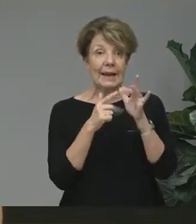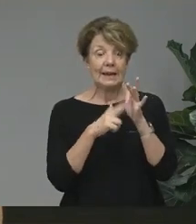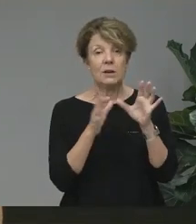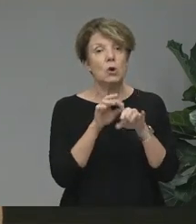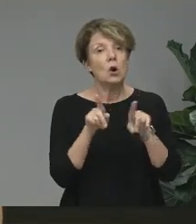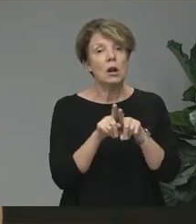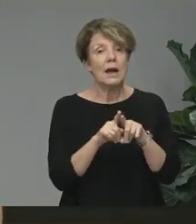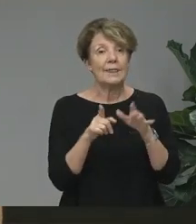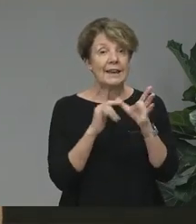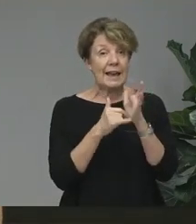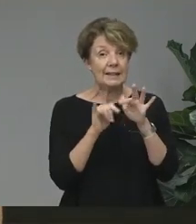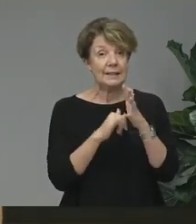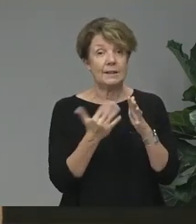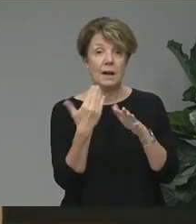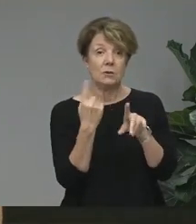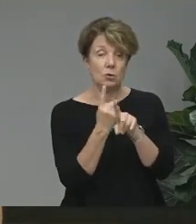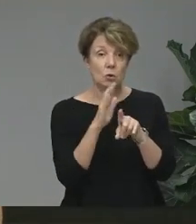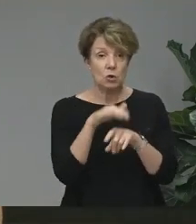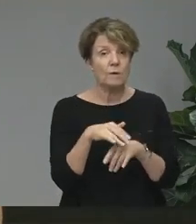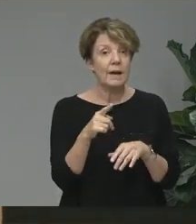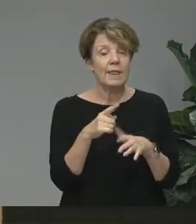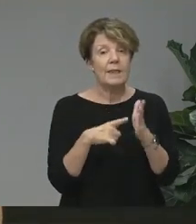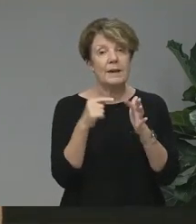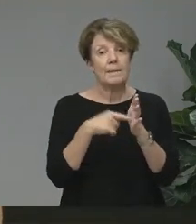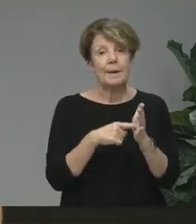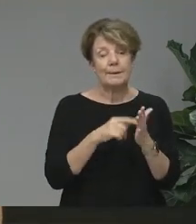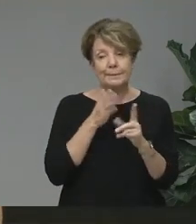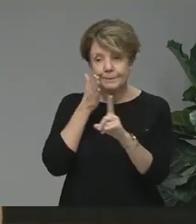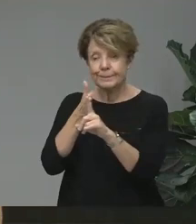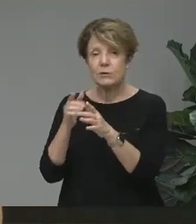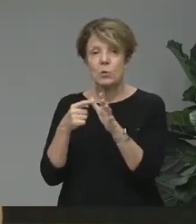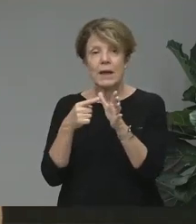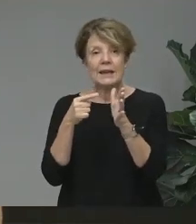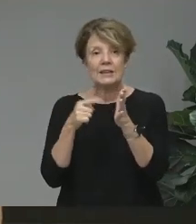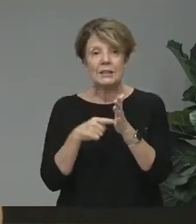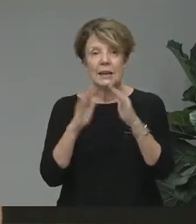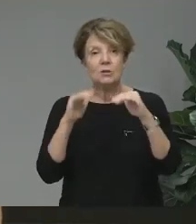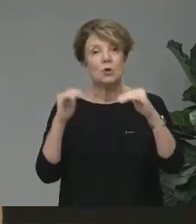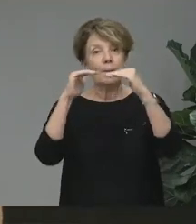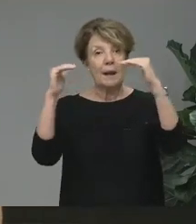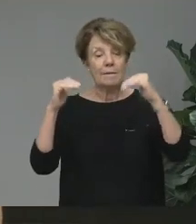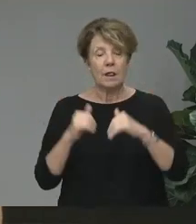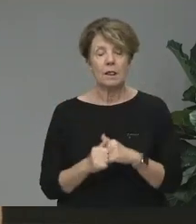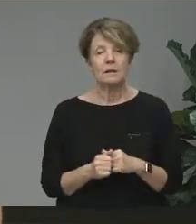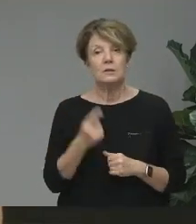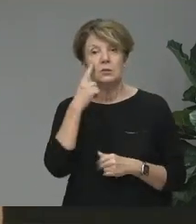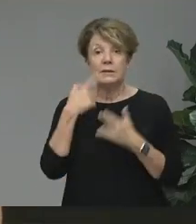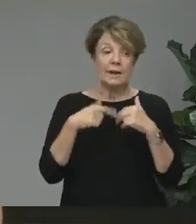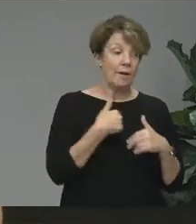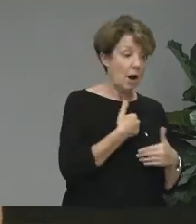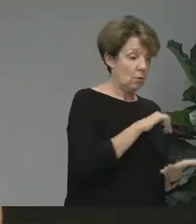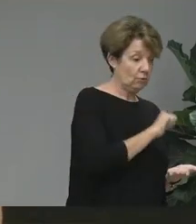those cases I mentioned that the department rushed to AAT top level to see whether I was